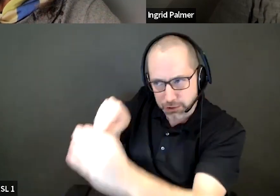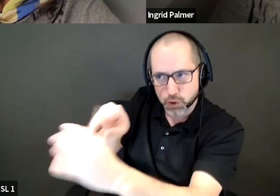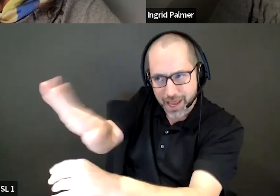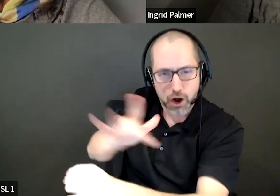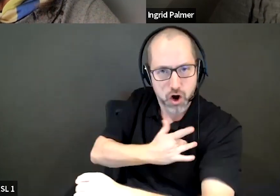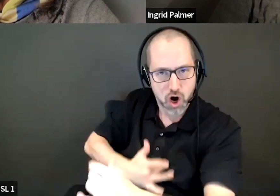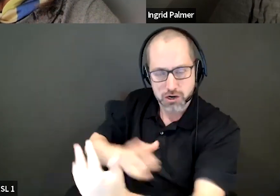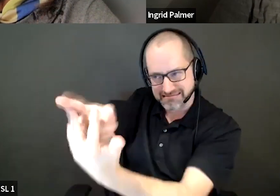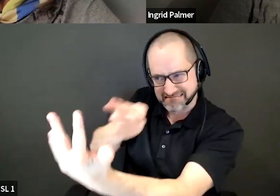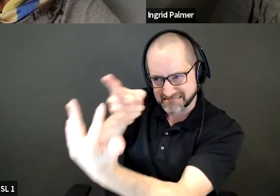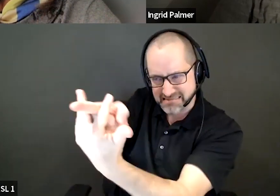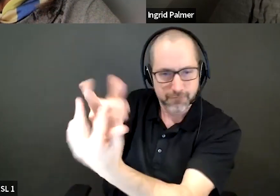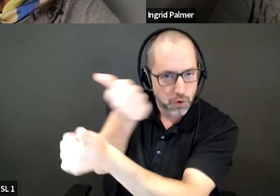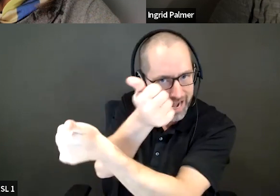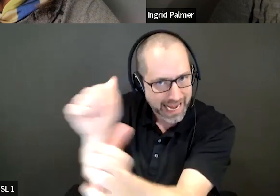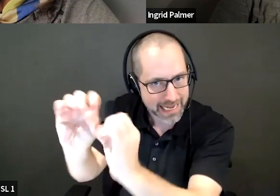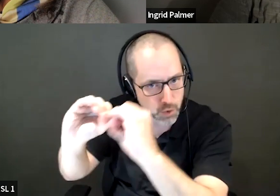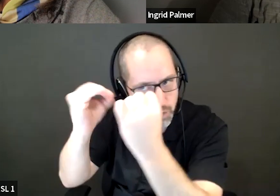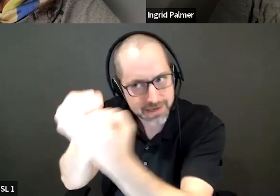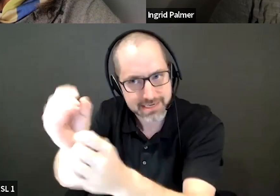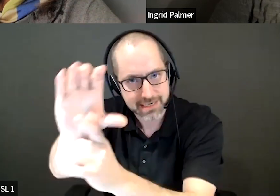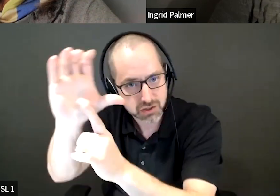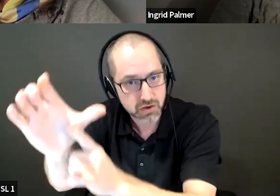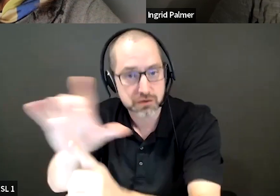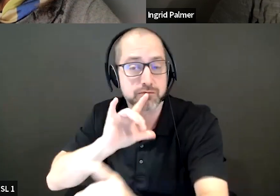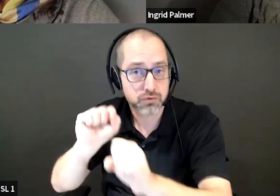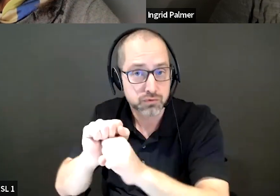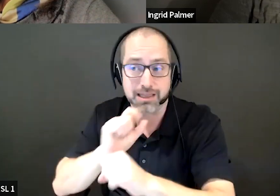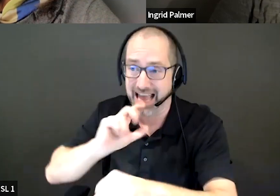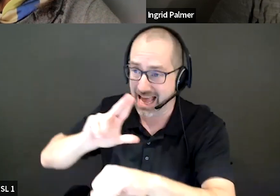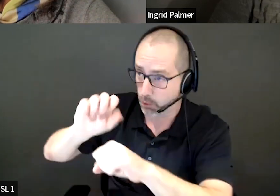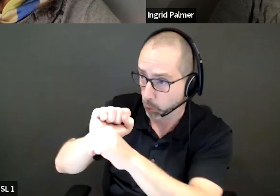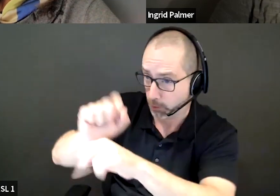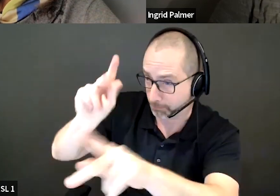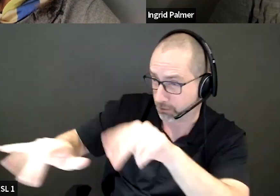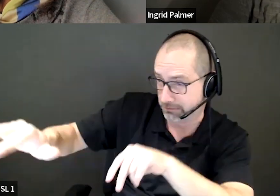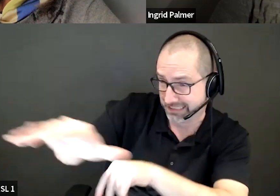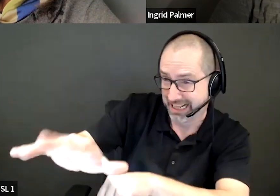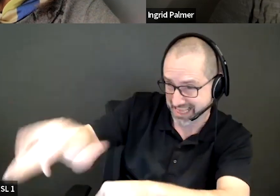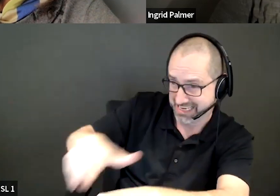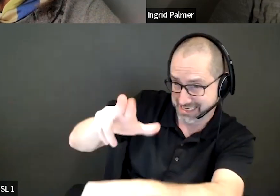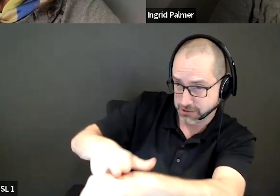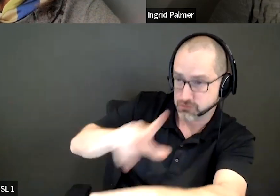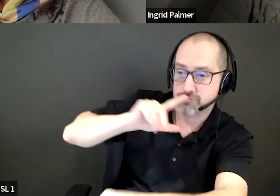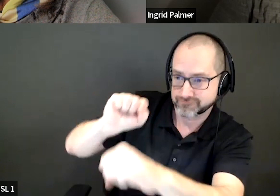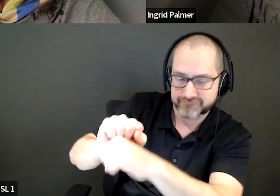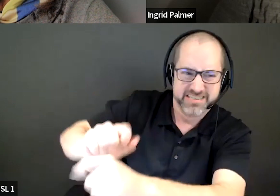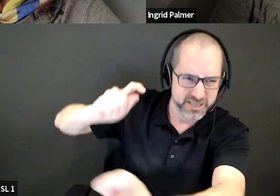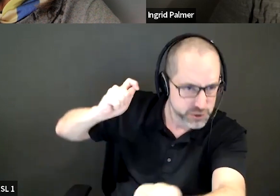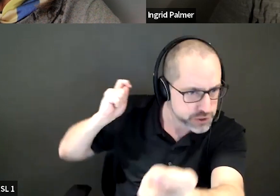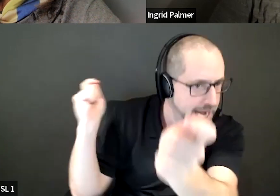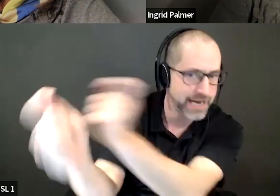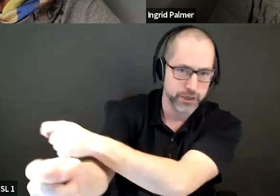culture so that the very nature of the workforce is significantly changed. I just